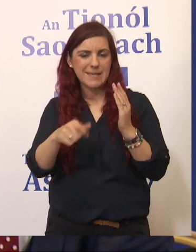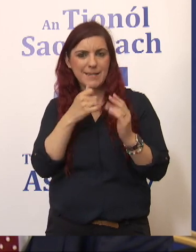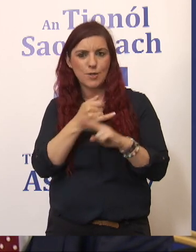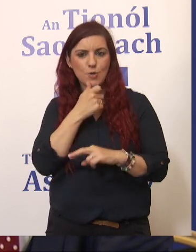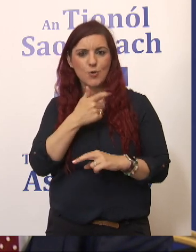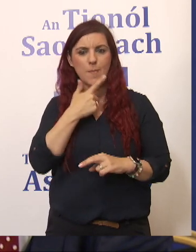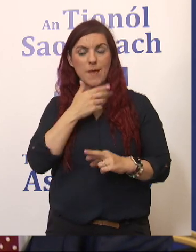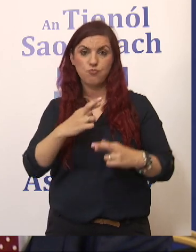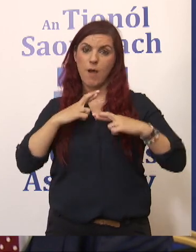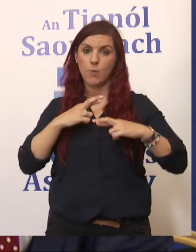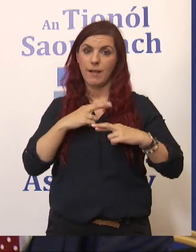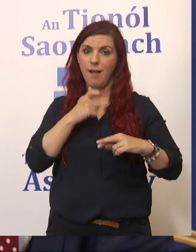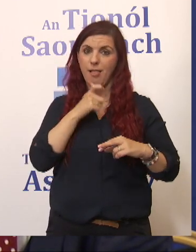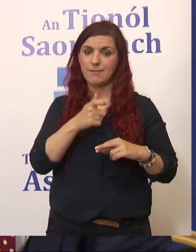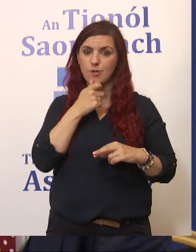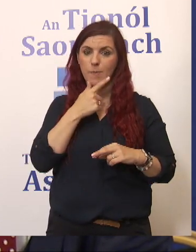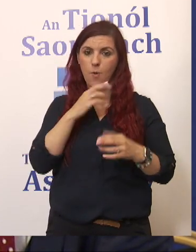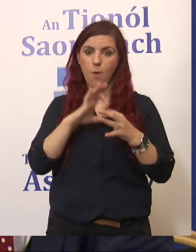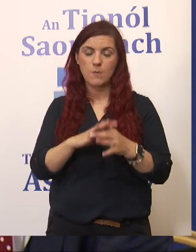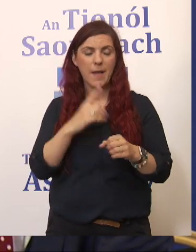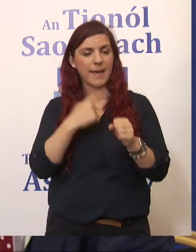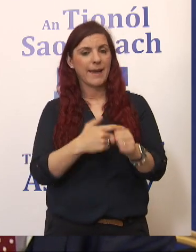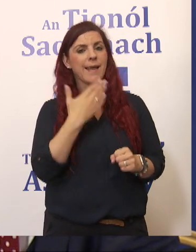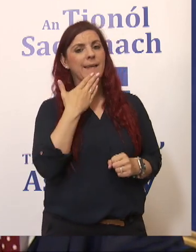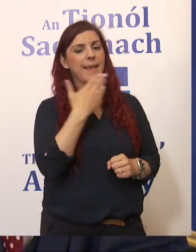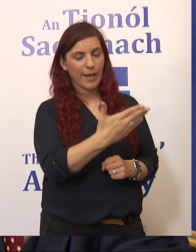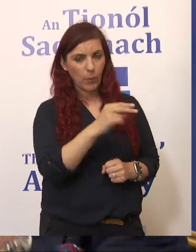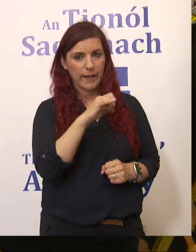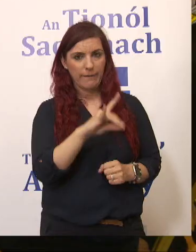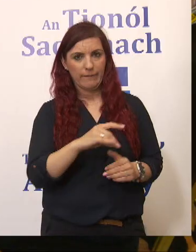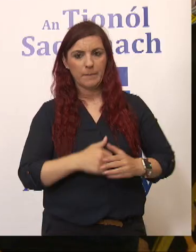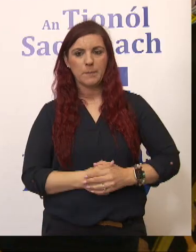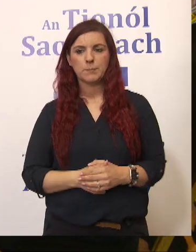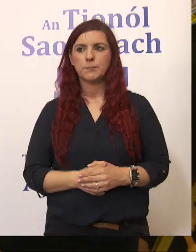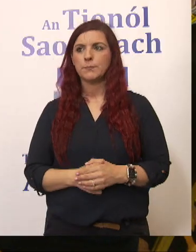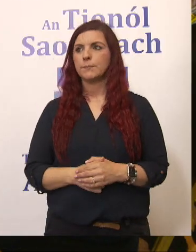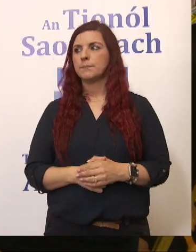that proudly call Dublin their home. So once again, give Niamh a great morning. Thanks, Niamh.